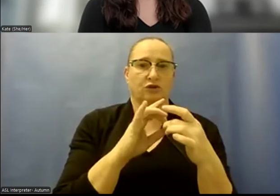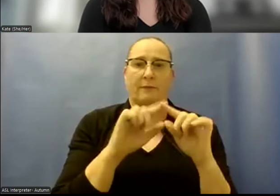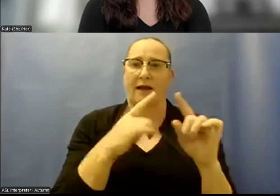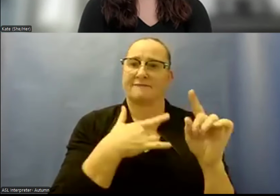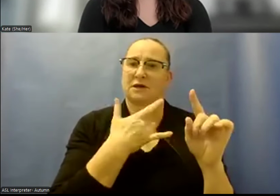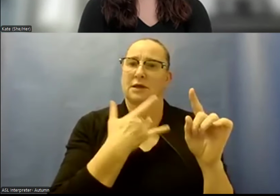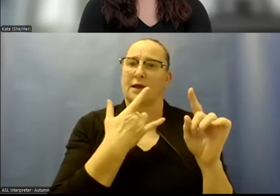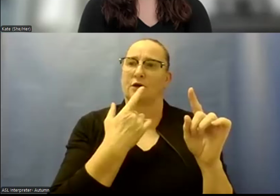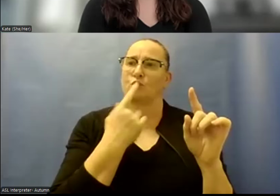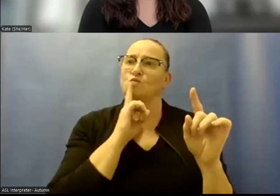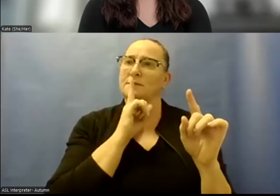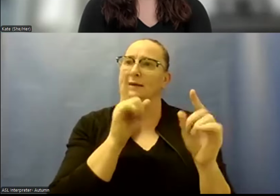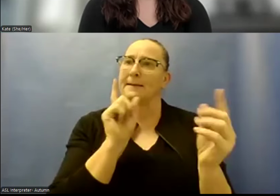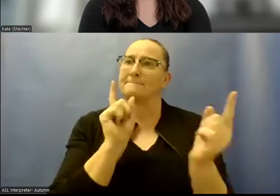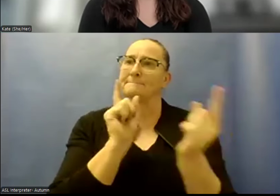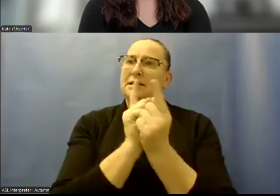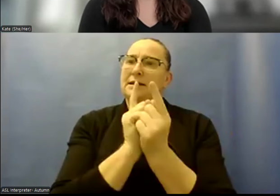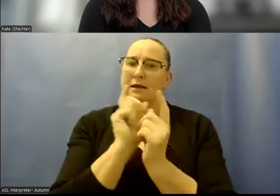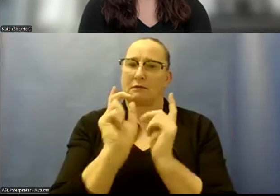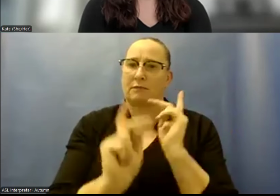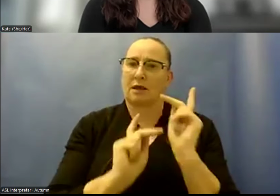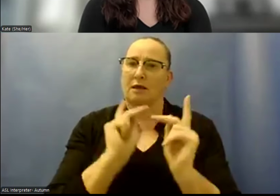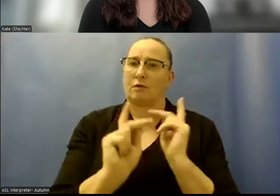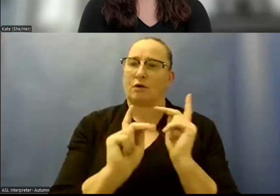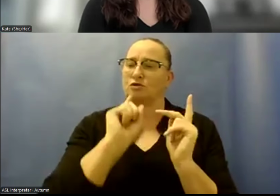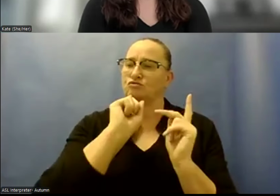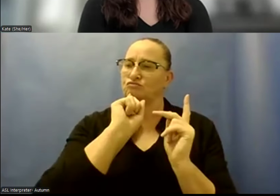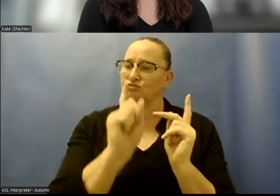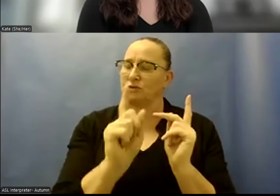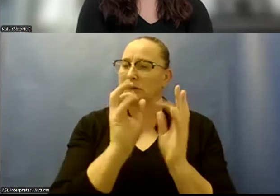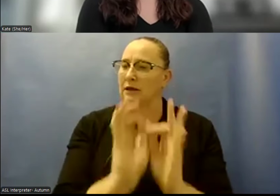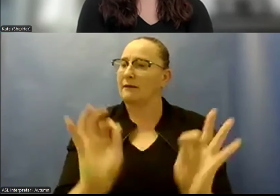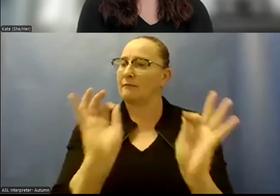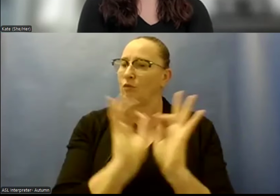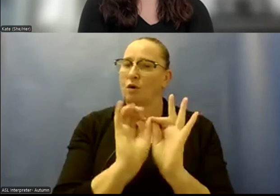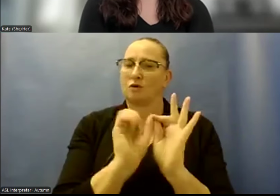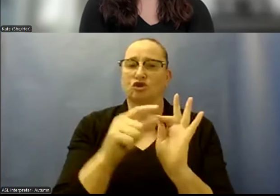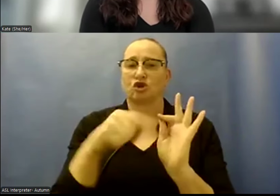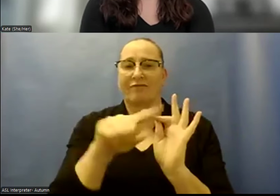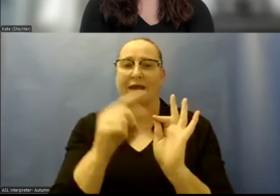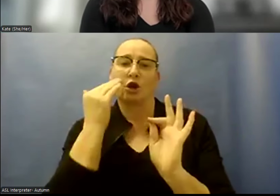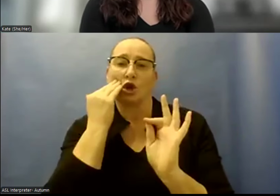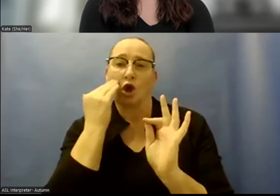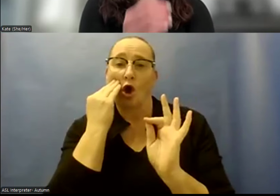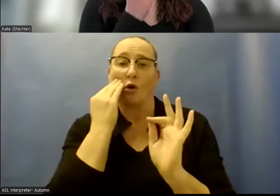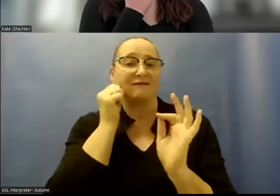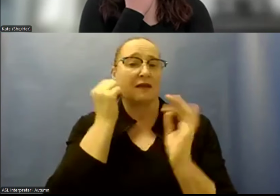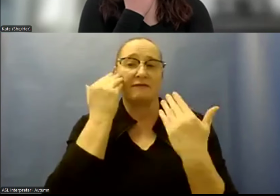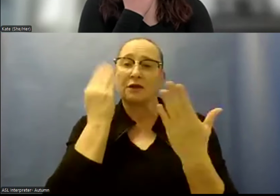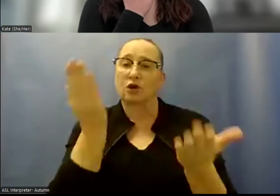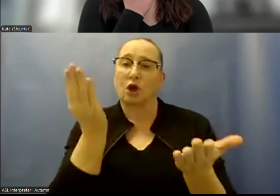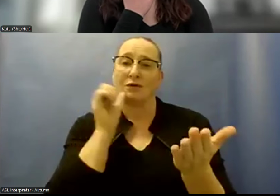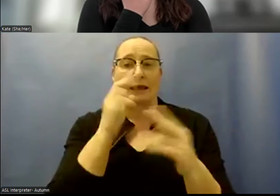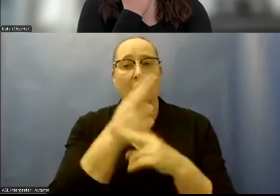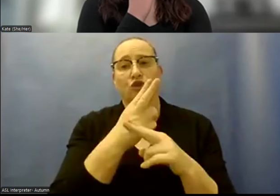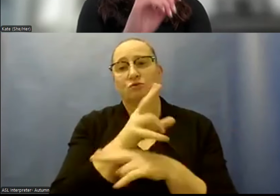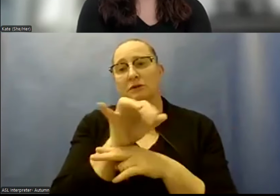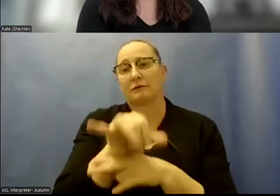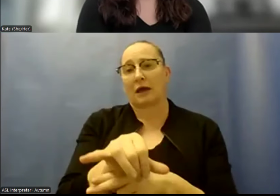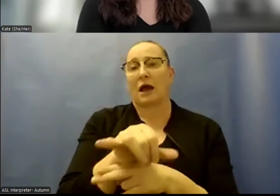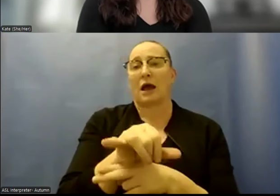really meeting people where they are is just so crucial so that they can know the information. And if they don't know, they can utilize that and utilize